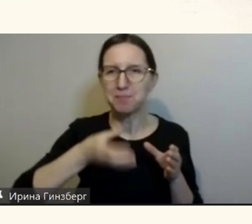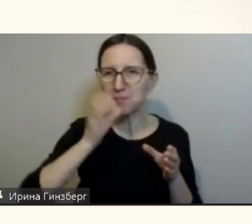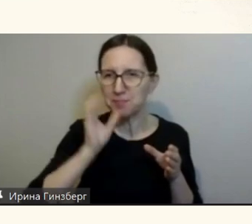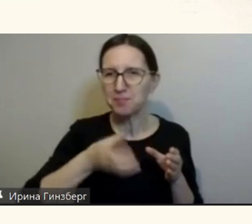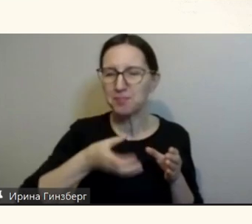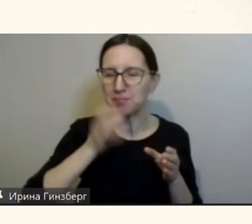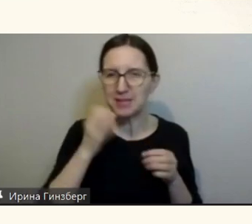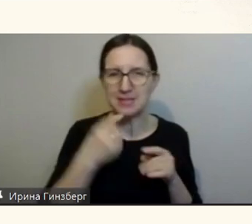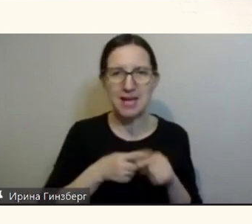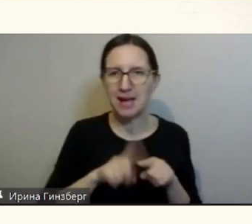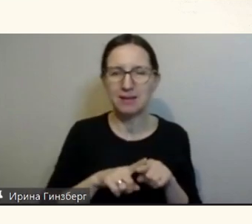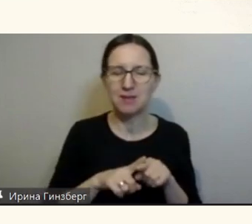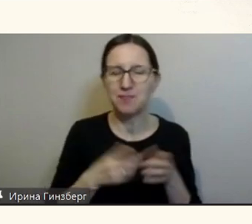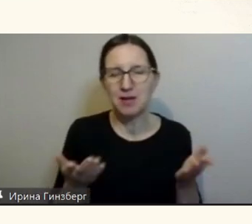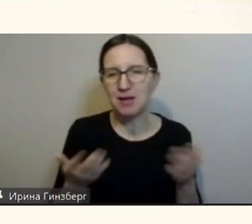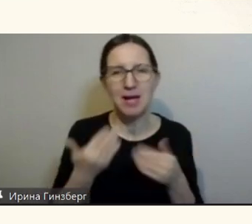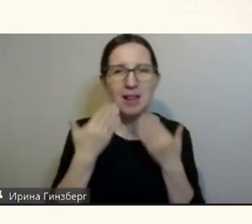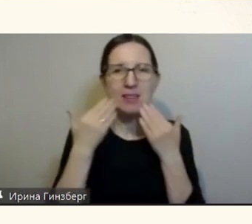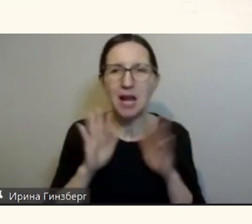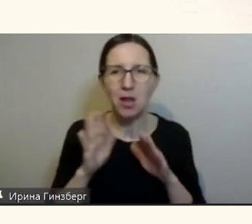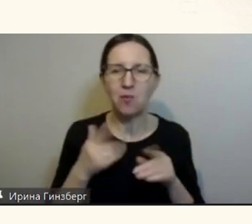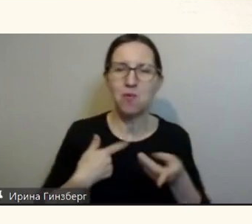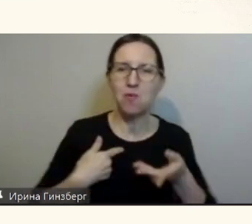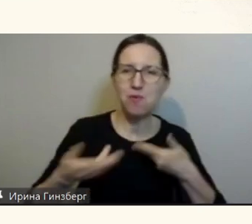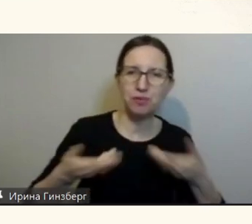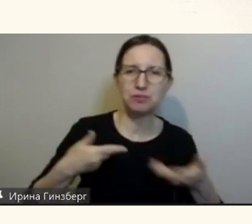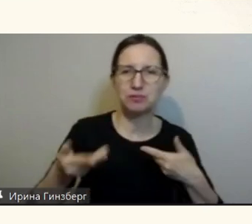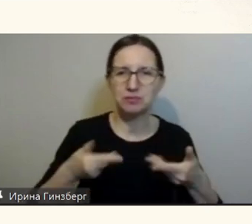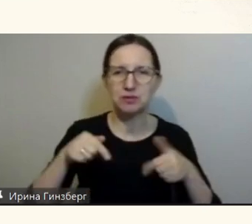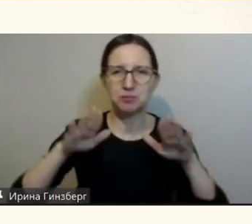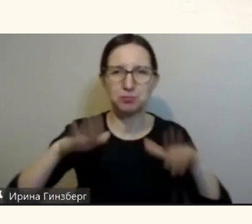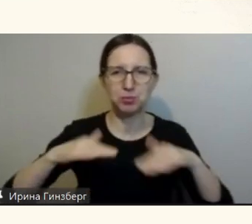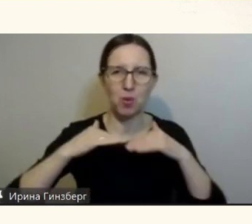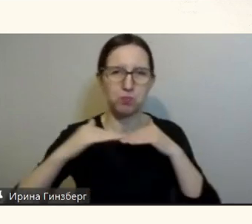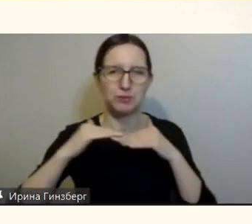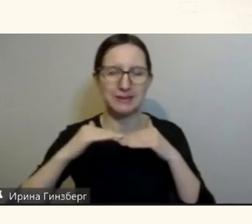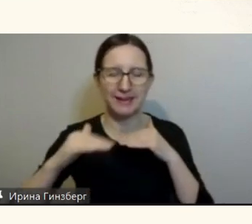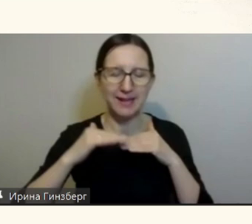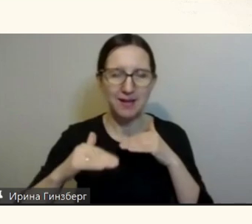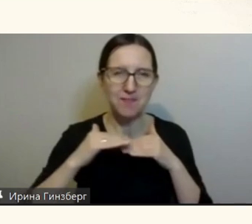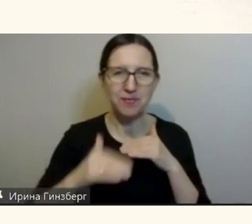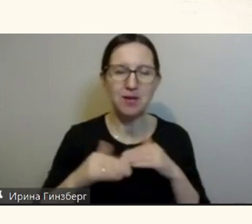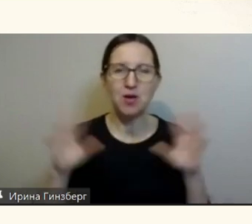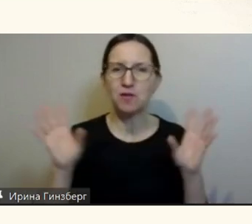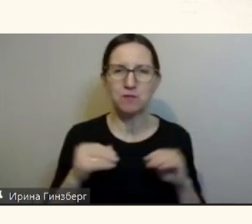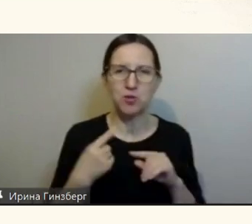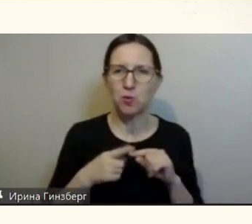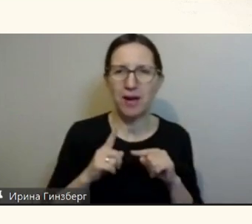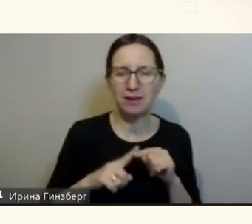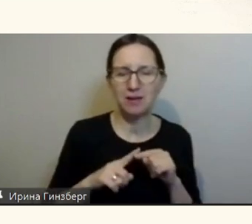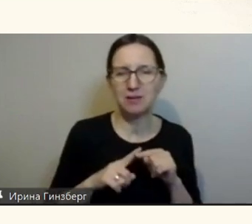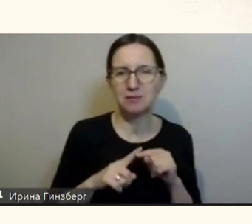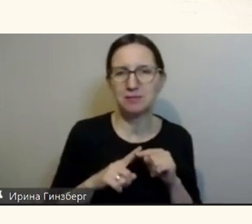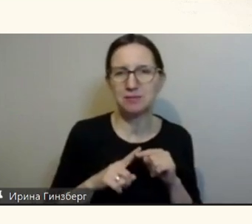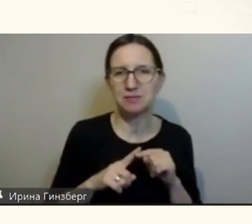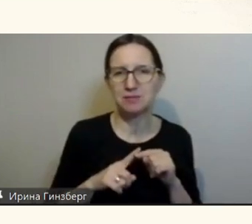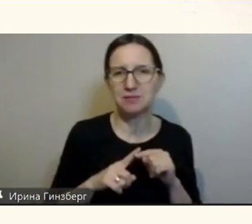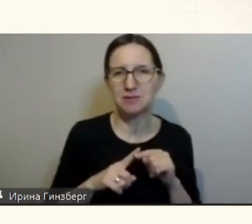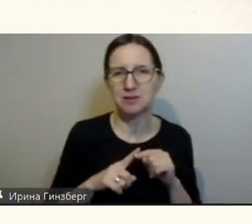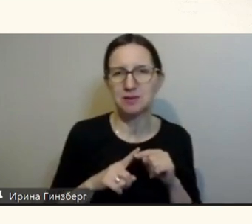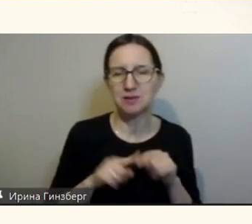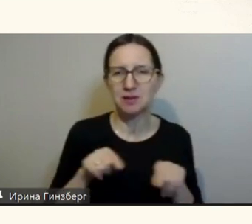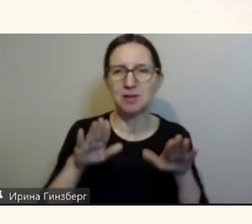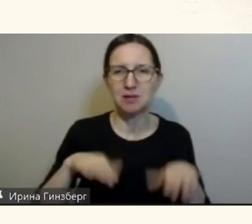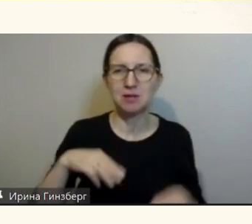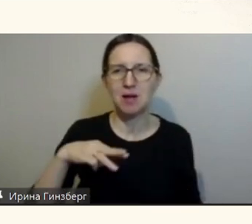And as you mentioned, the El Mirage Dry Lake, this is in the Mojave Desert in Southern California. Oh, actually, we can see one or